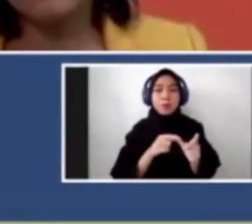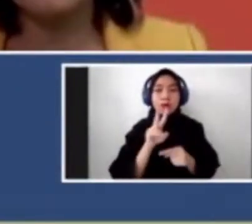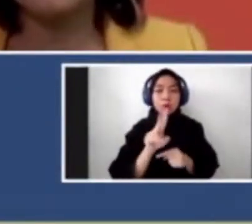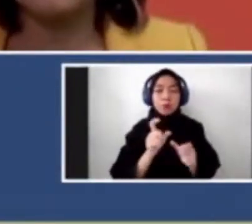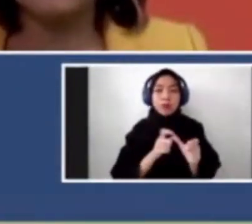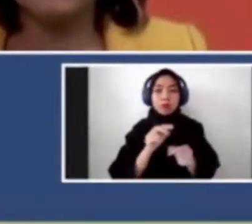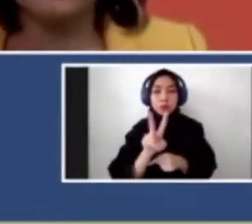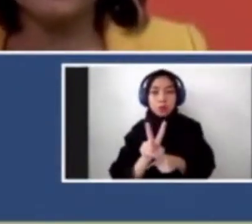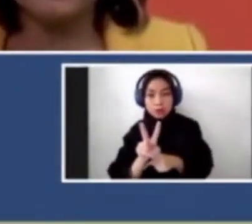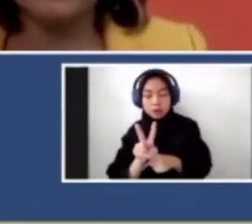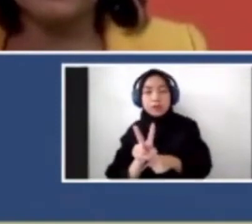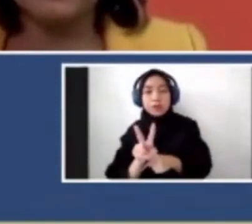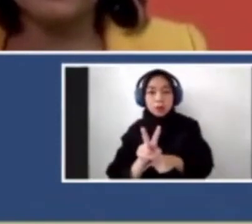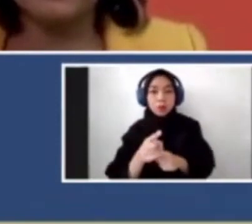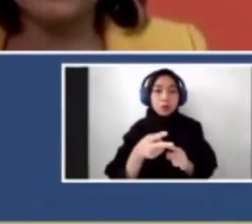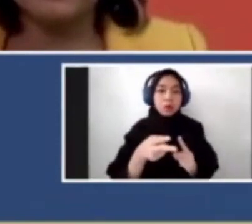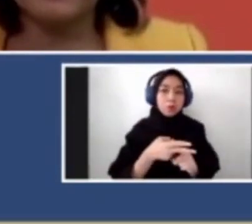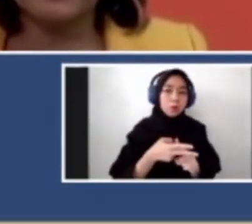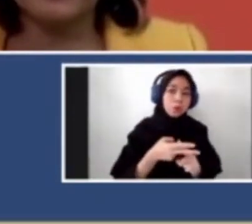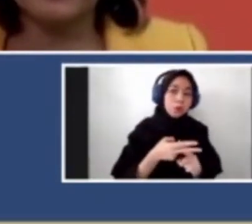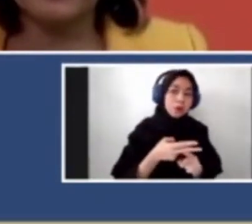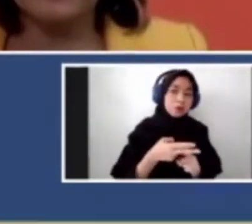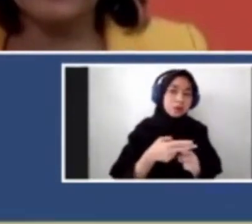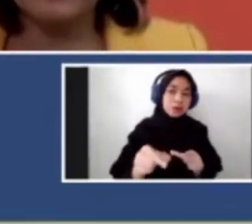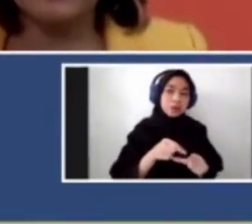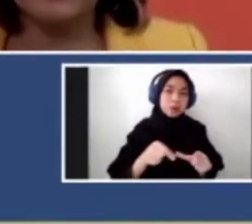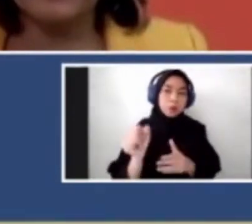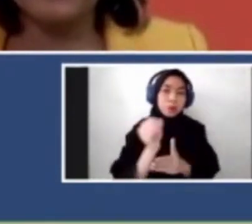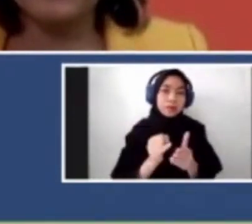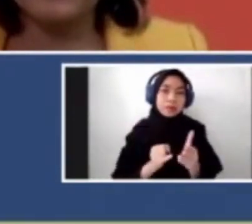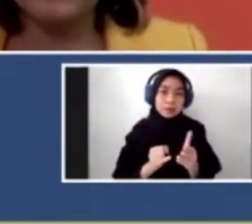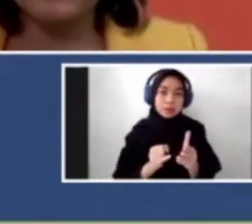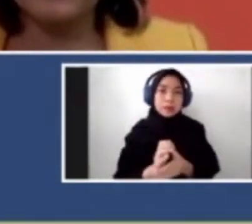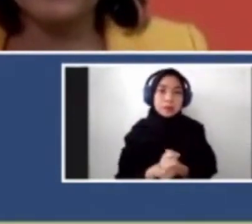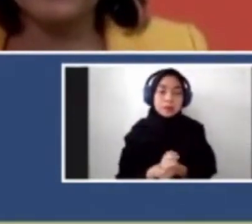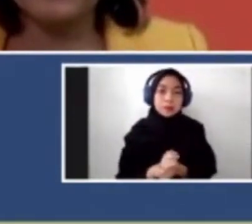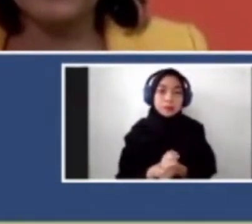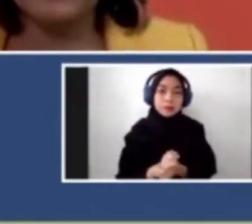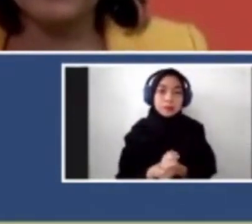Design of, I will mention in the original name,